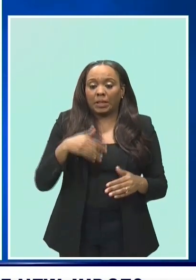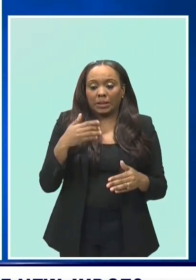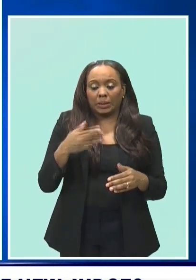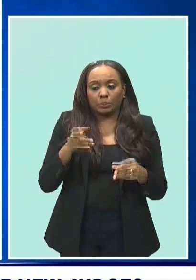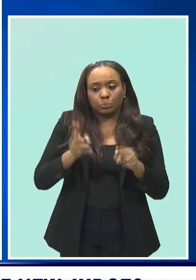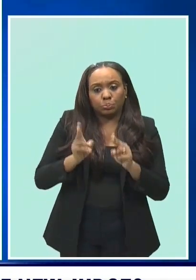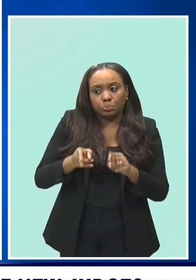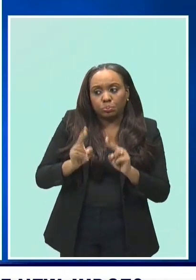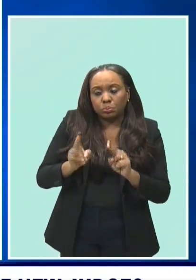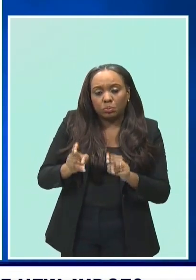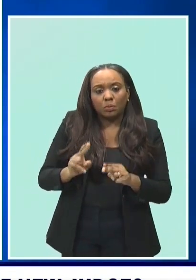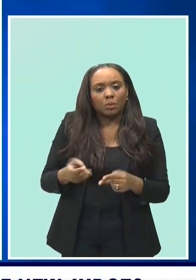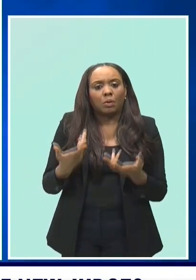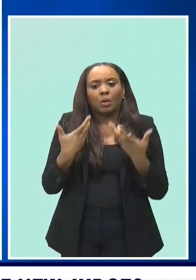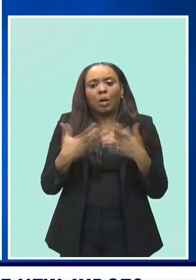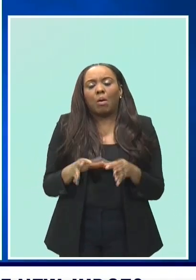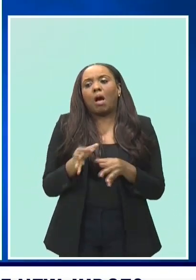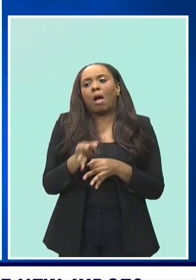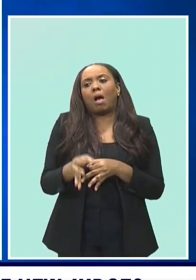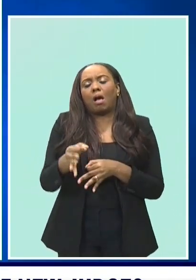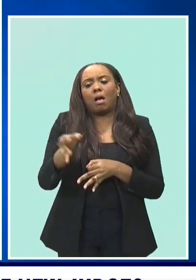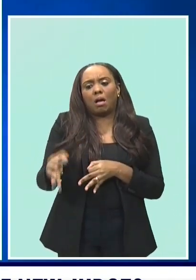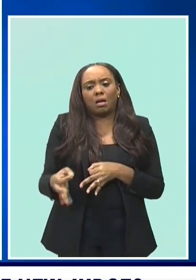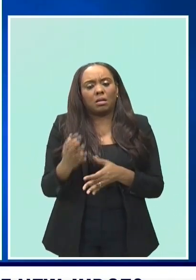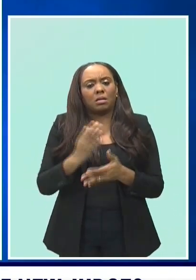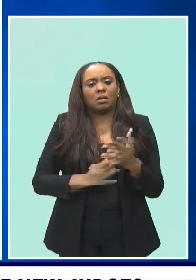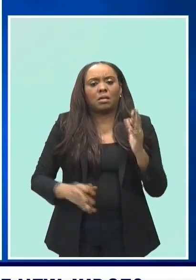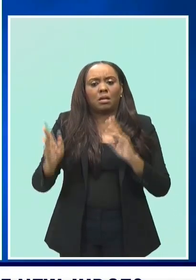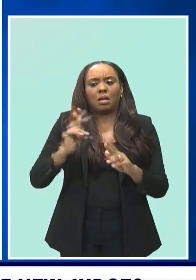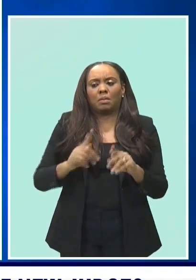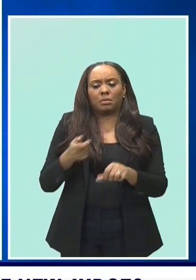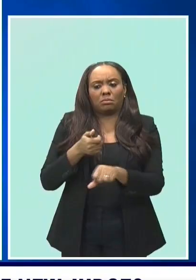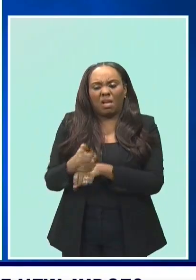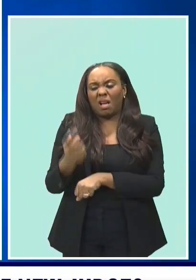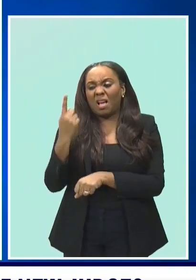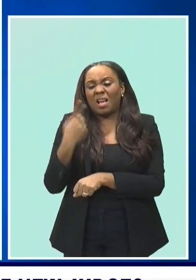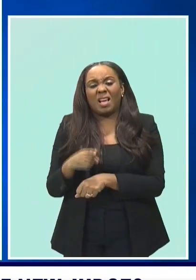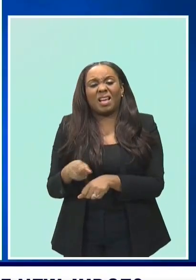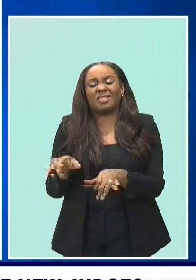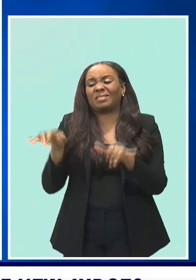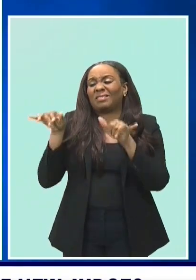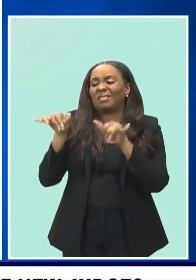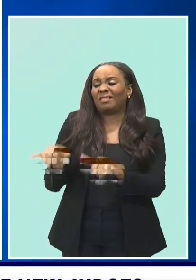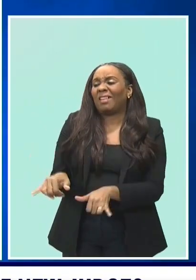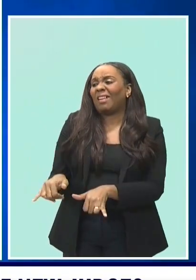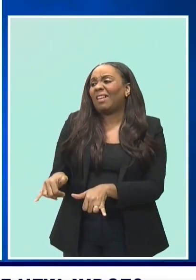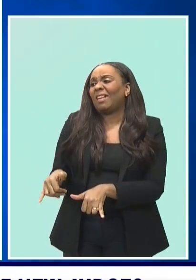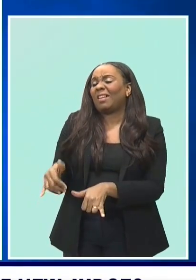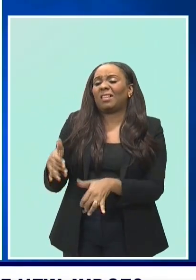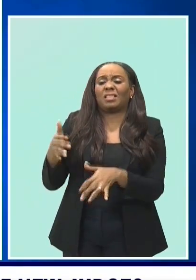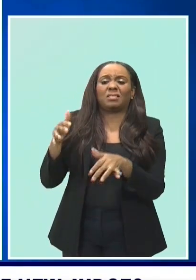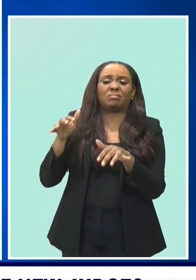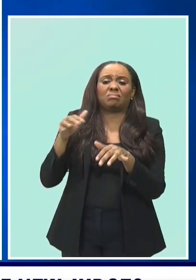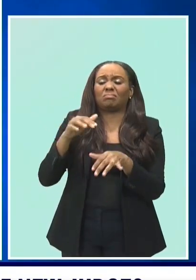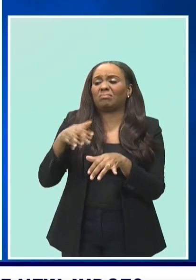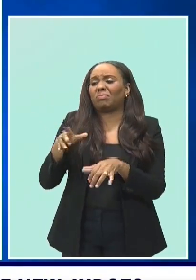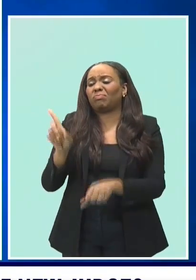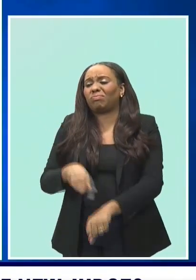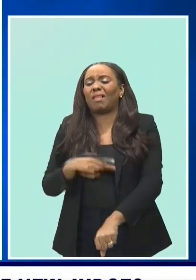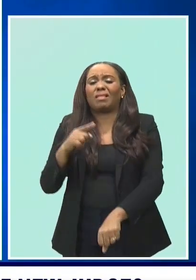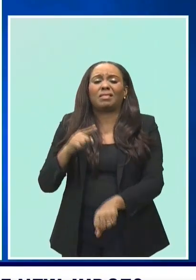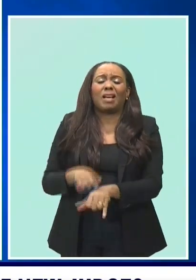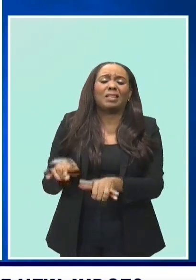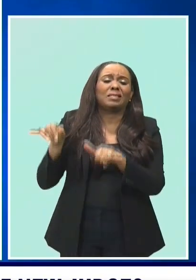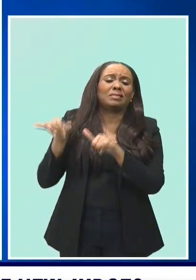where you have cases where people have been charged with offenses and for years they're hanging over their heads, those definitely